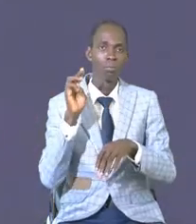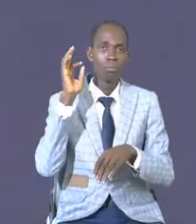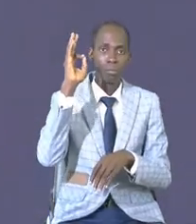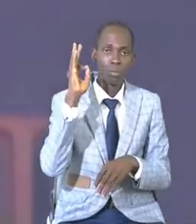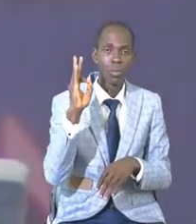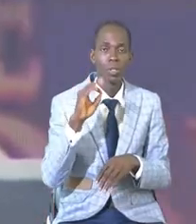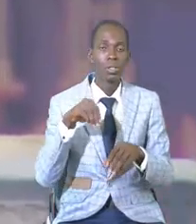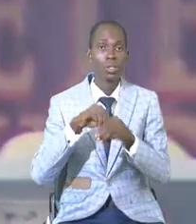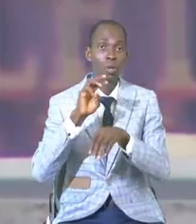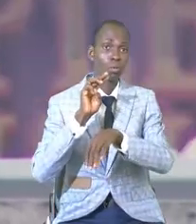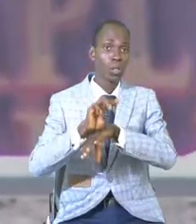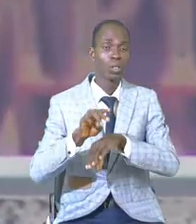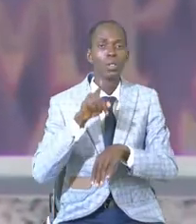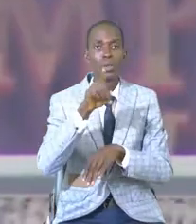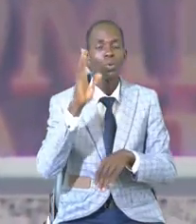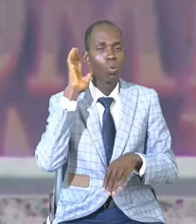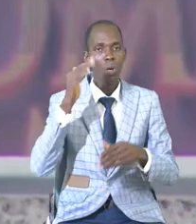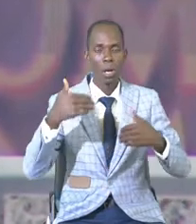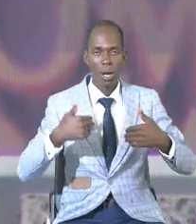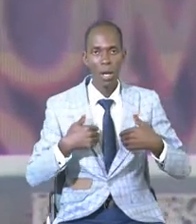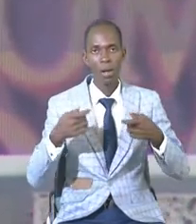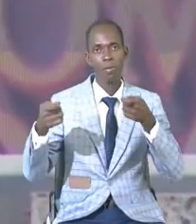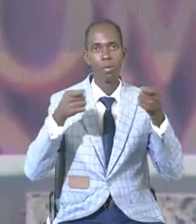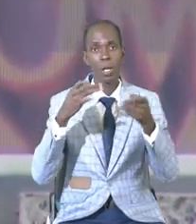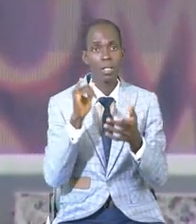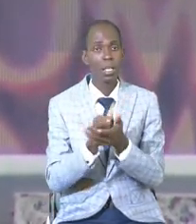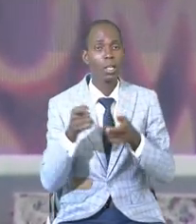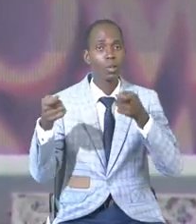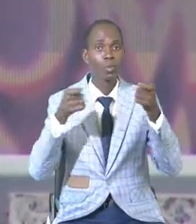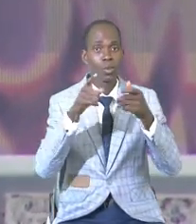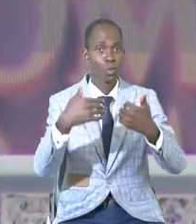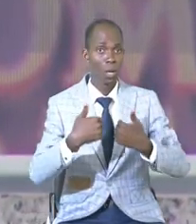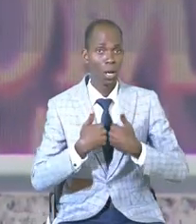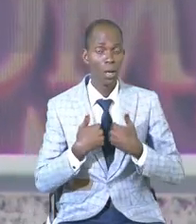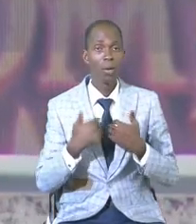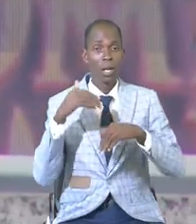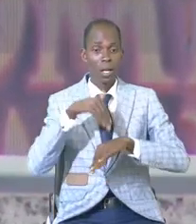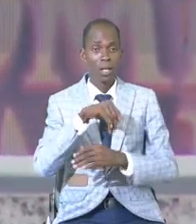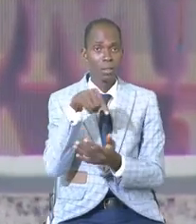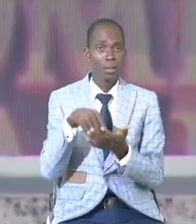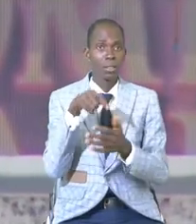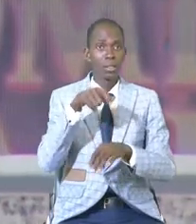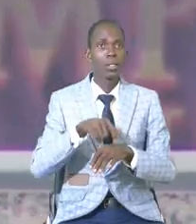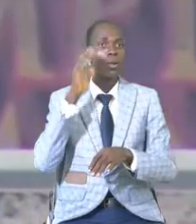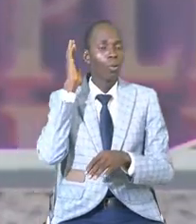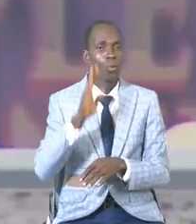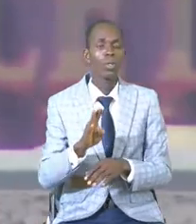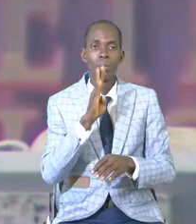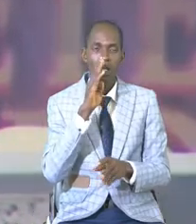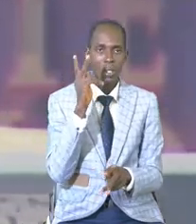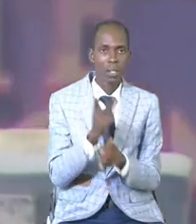undertakings. You will have dominion, and that dominion you have at this time will be sustained